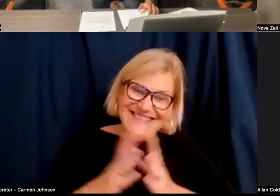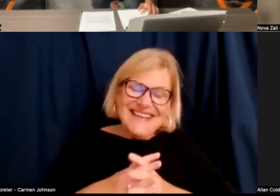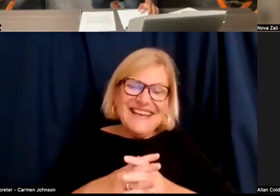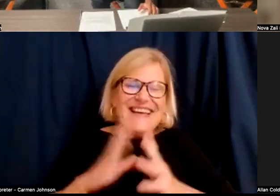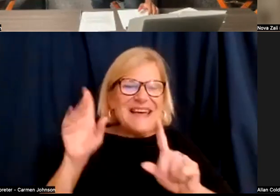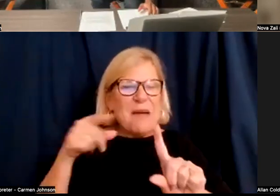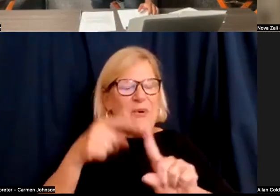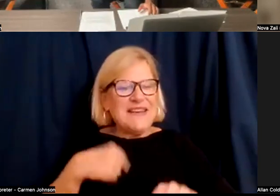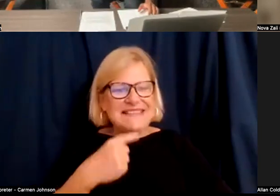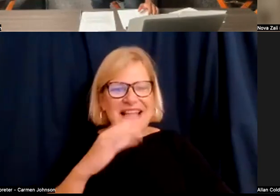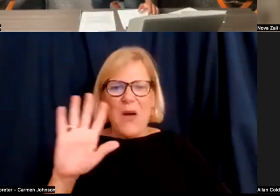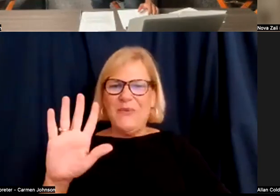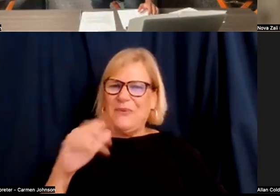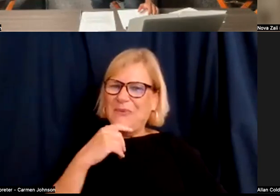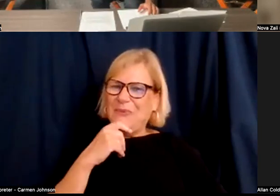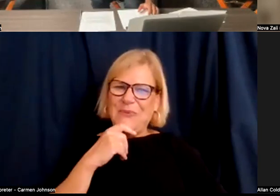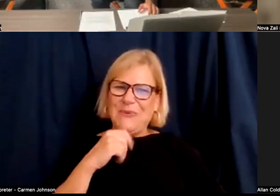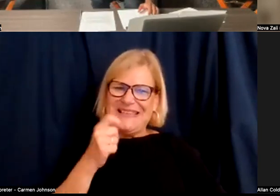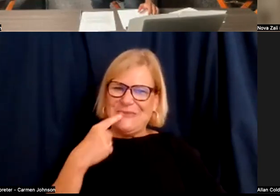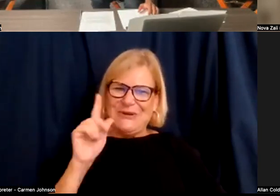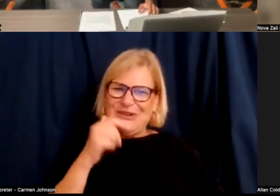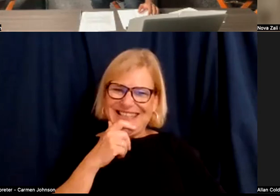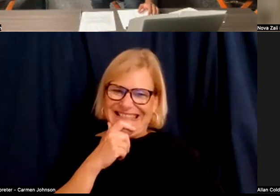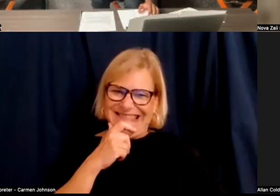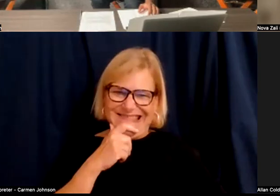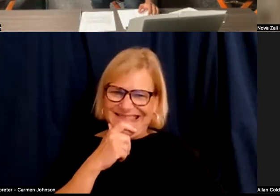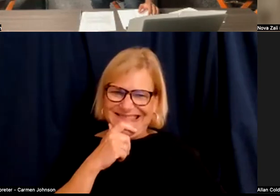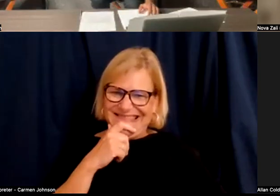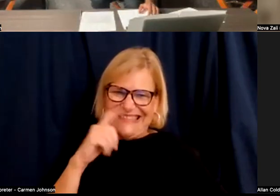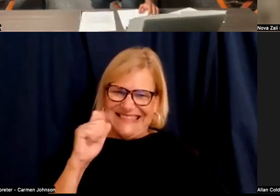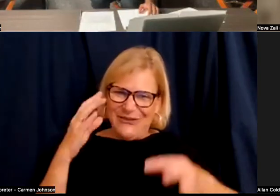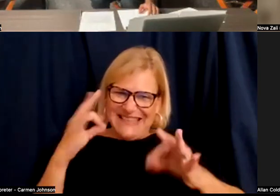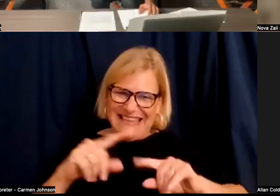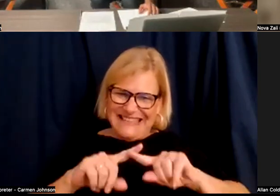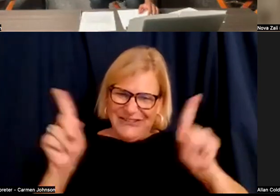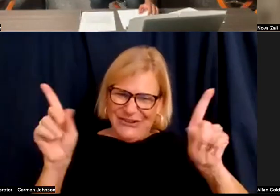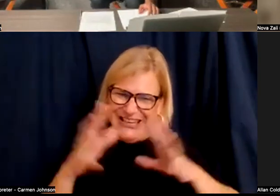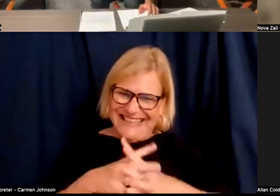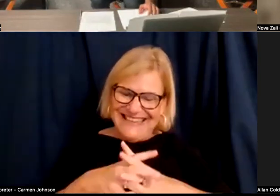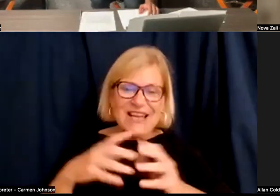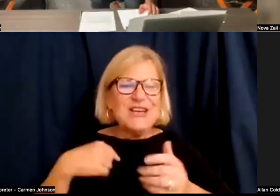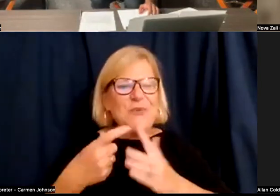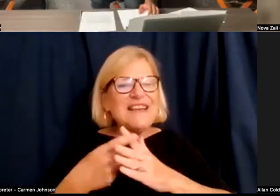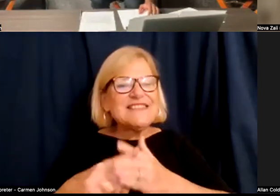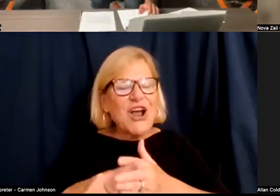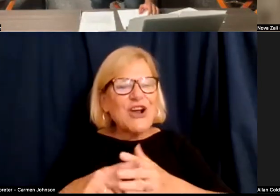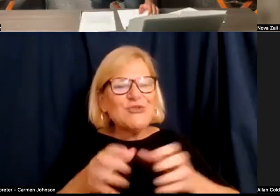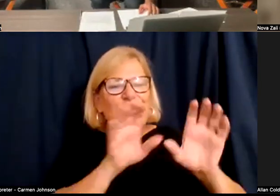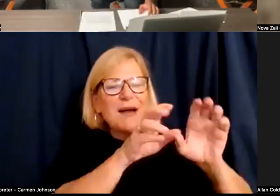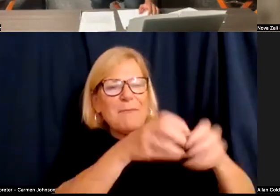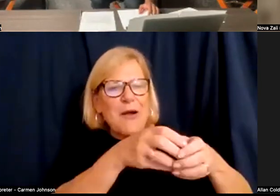where I said, well, look, this ain't gonna work, but you're gonna have to do something different here. So I started to